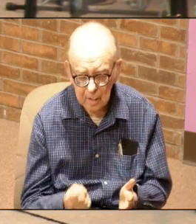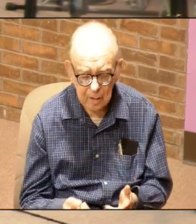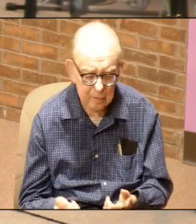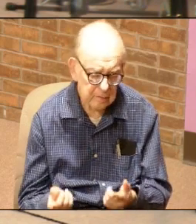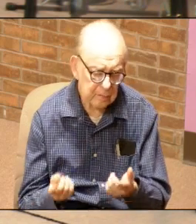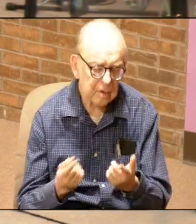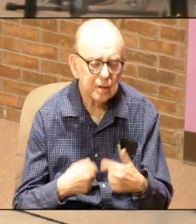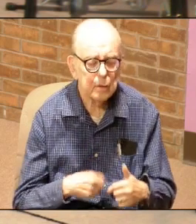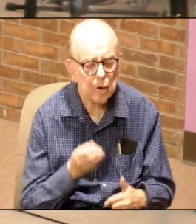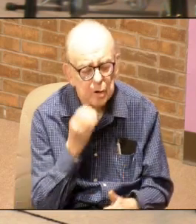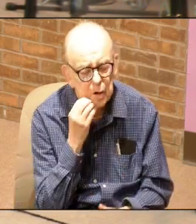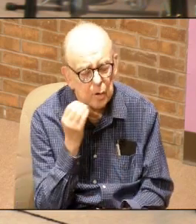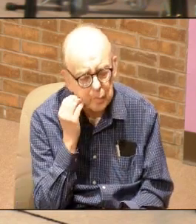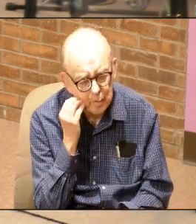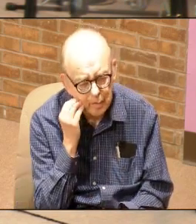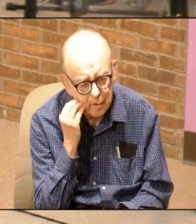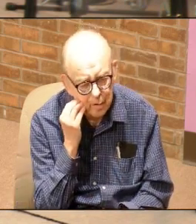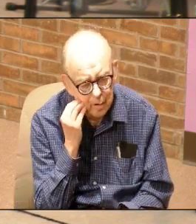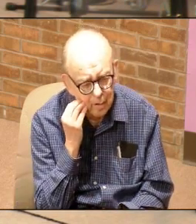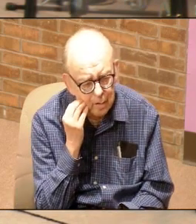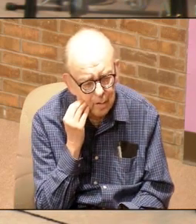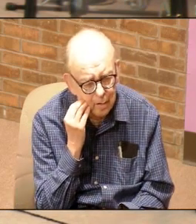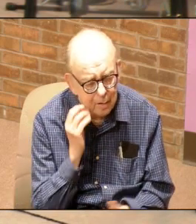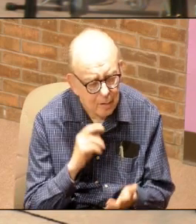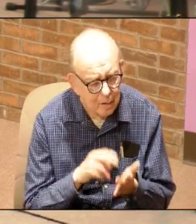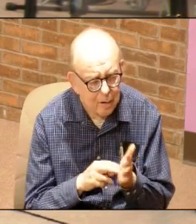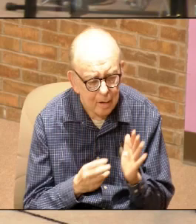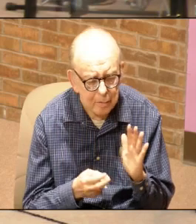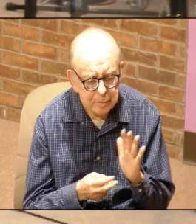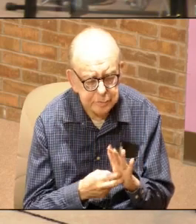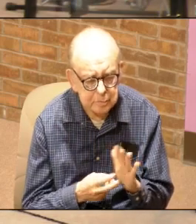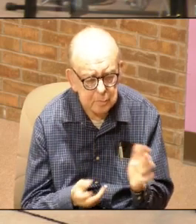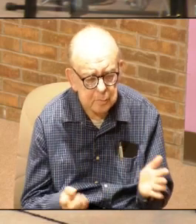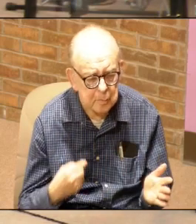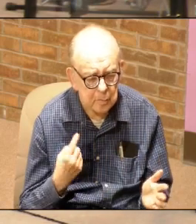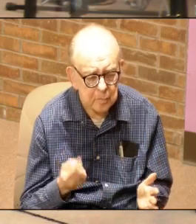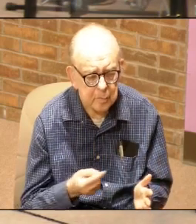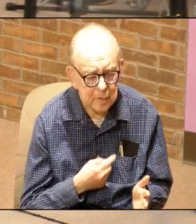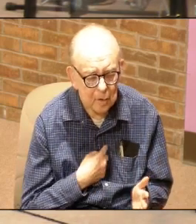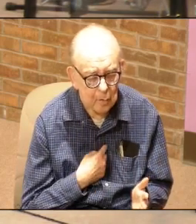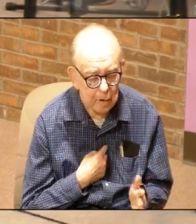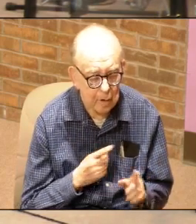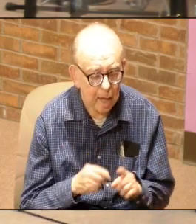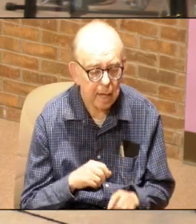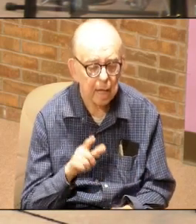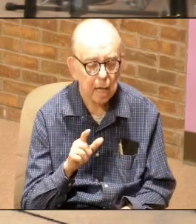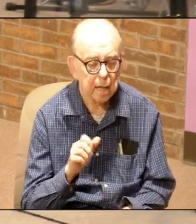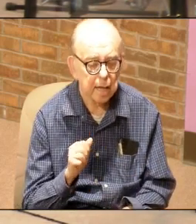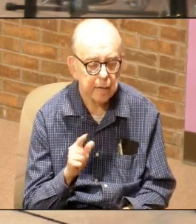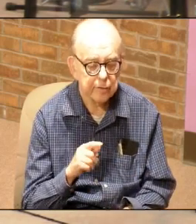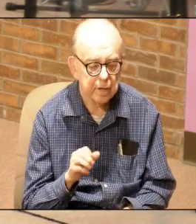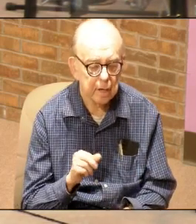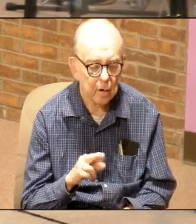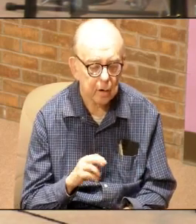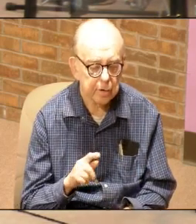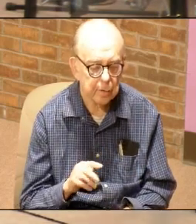on home. Honey, we are Lazarus.